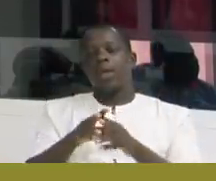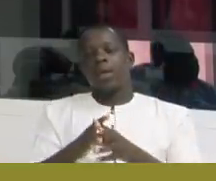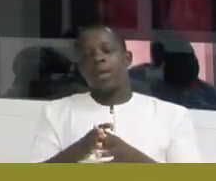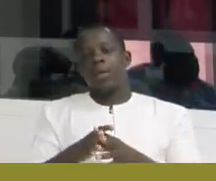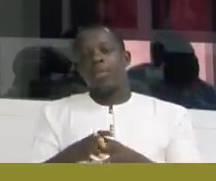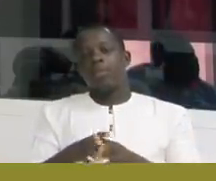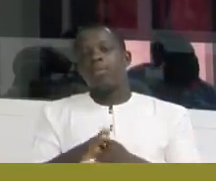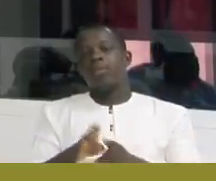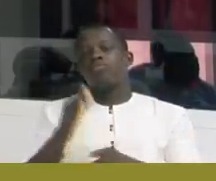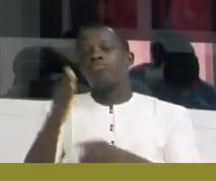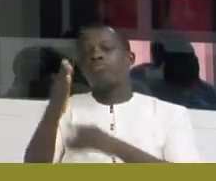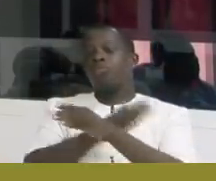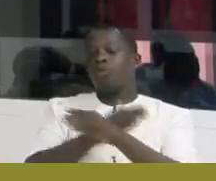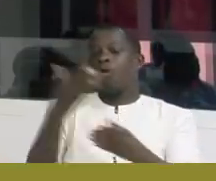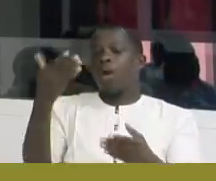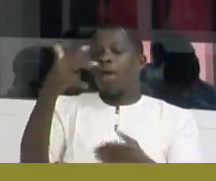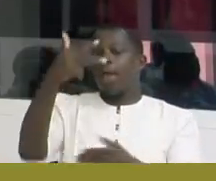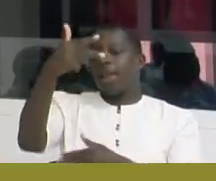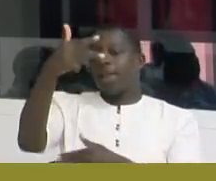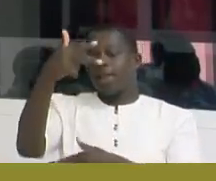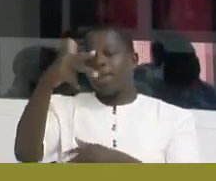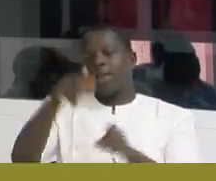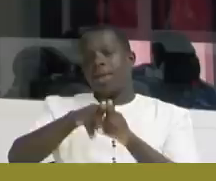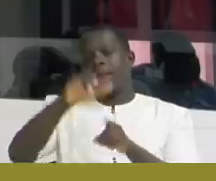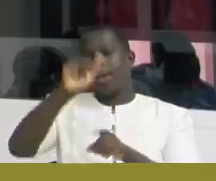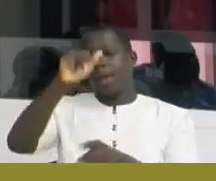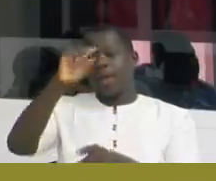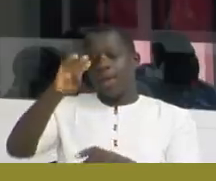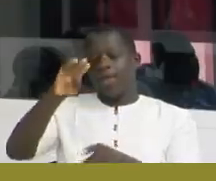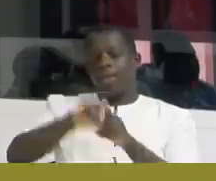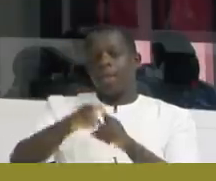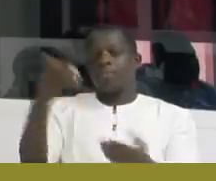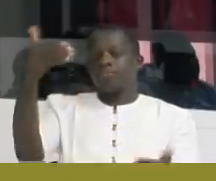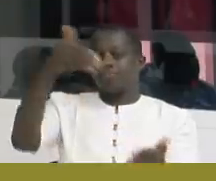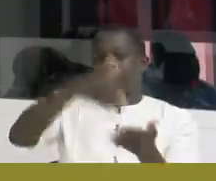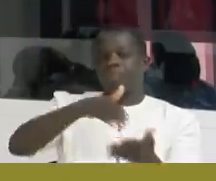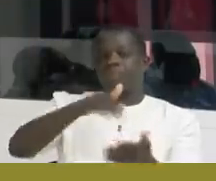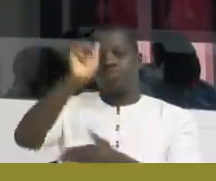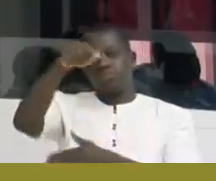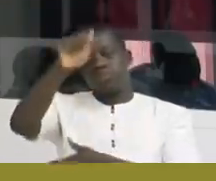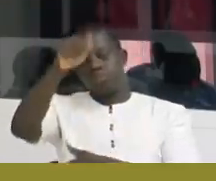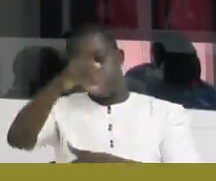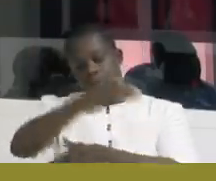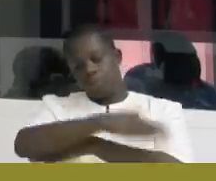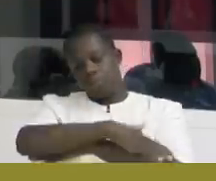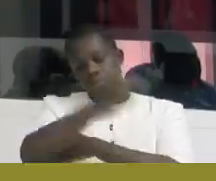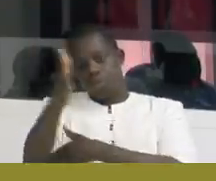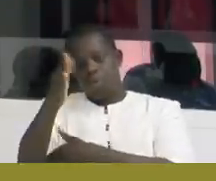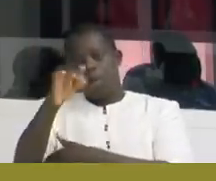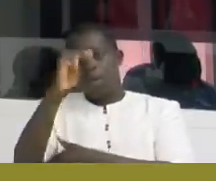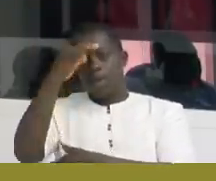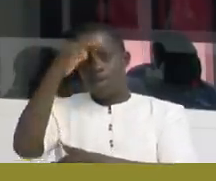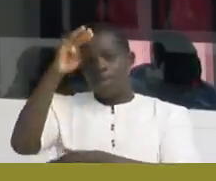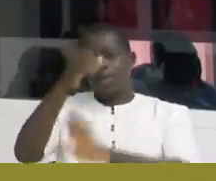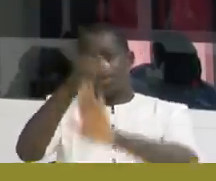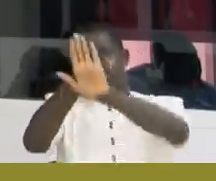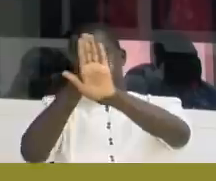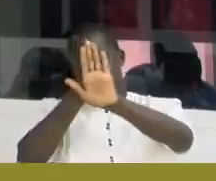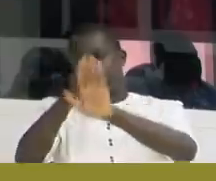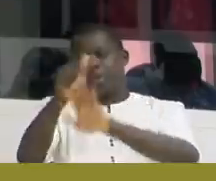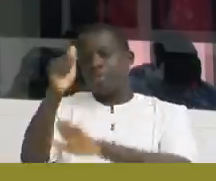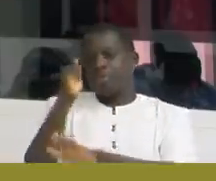before 8 a.m. He came and knocked on my door at the Ministry of Defense, the back door